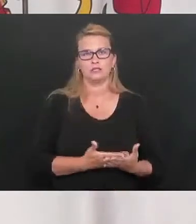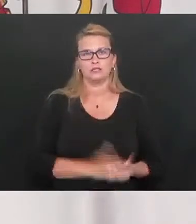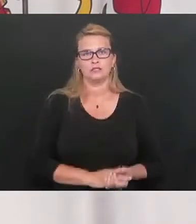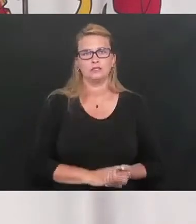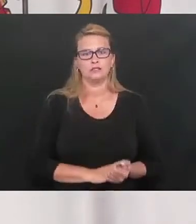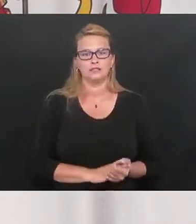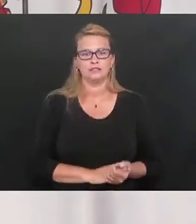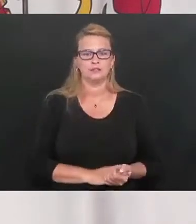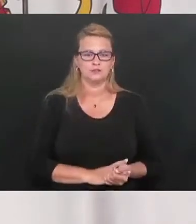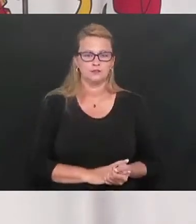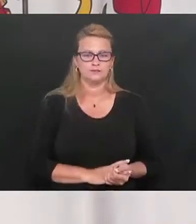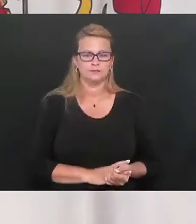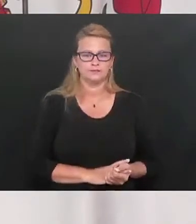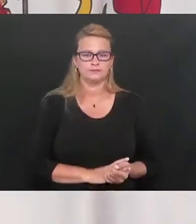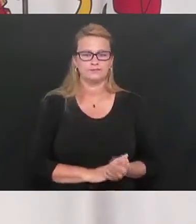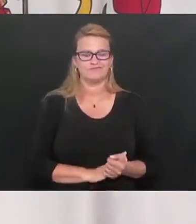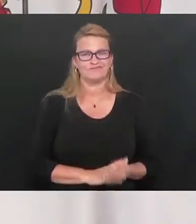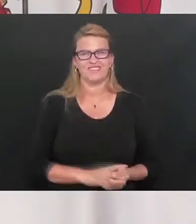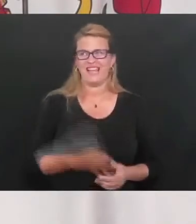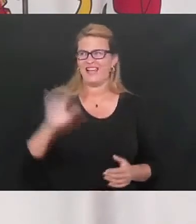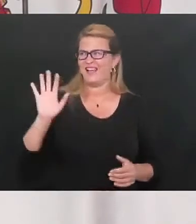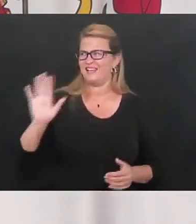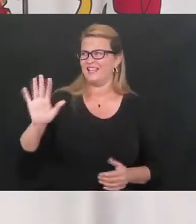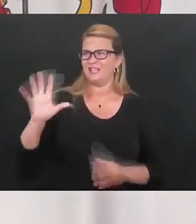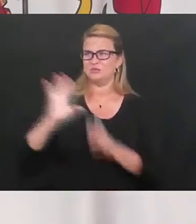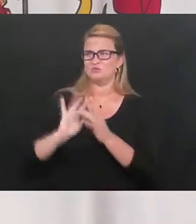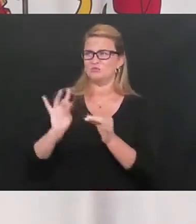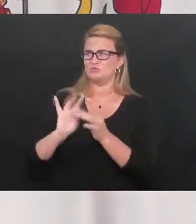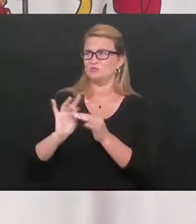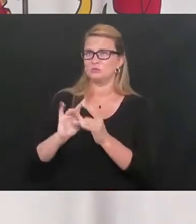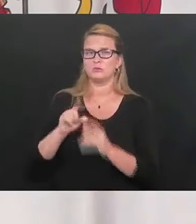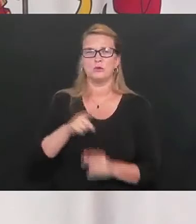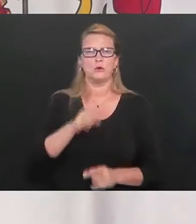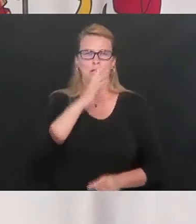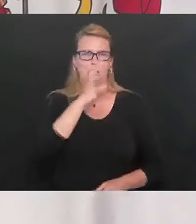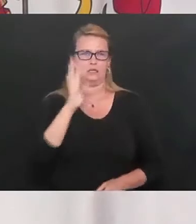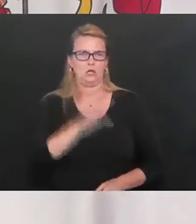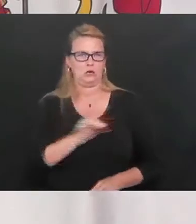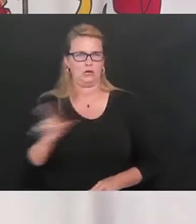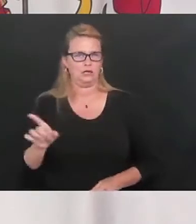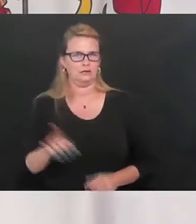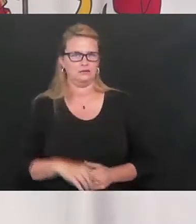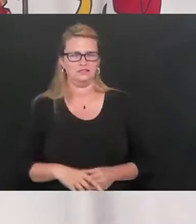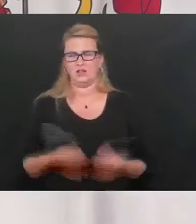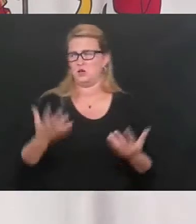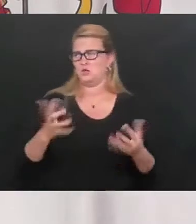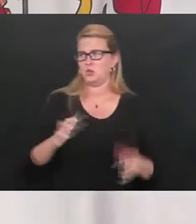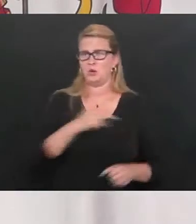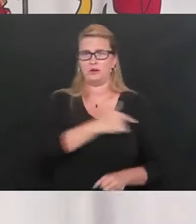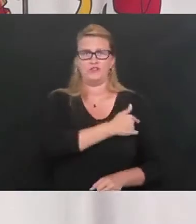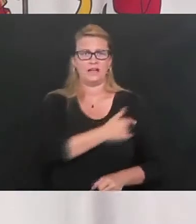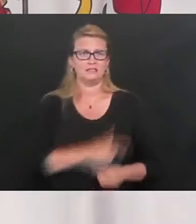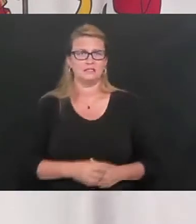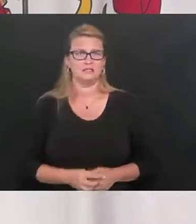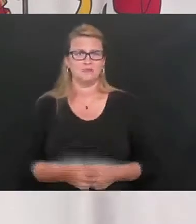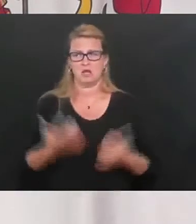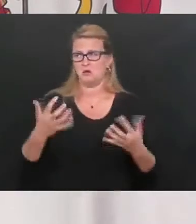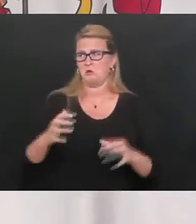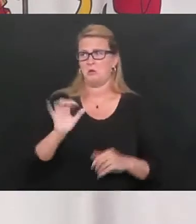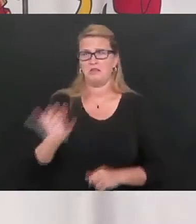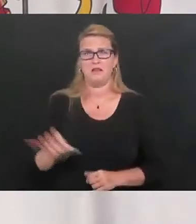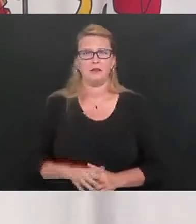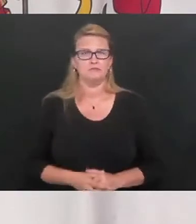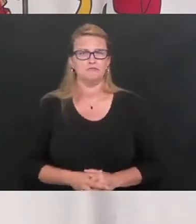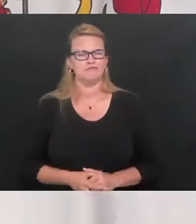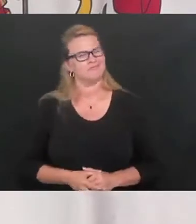How can you look at him and say, Neff, I'm not going to do this. I'm not going to take this shot. I'm not going to take this vaccine. How can you do that? How